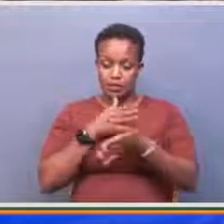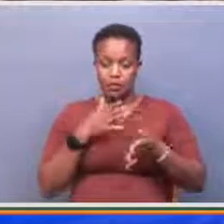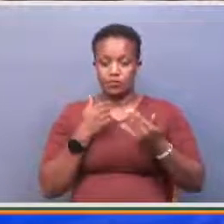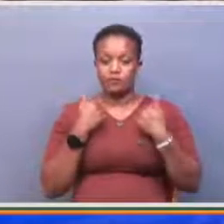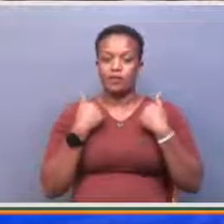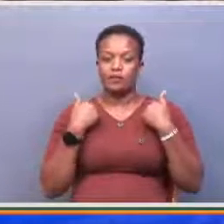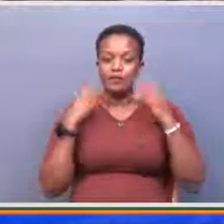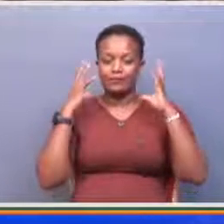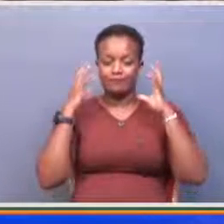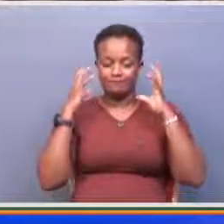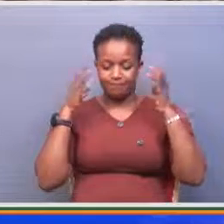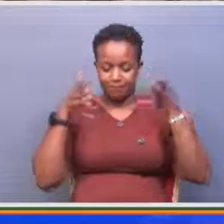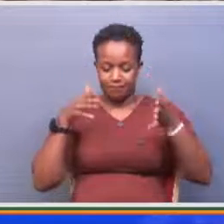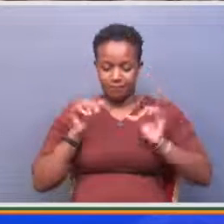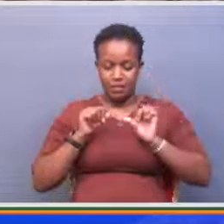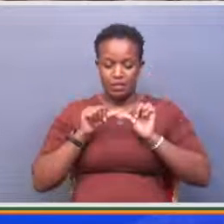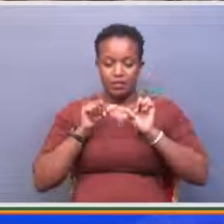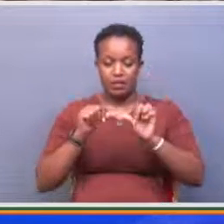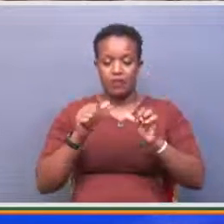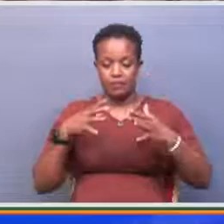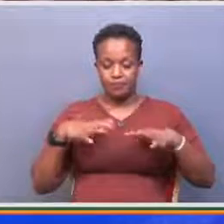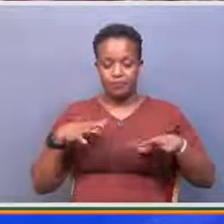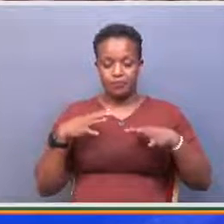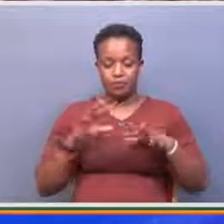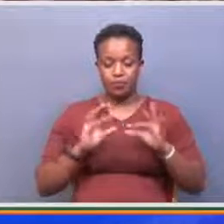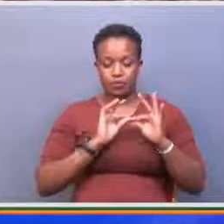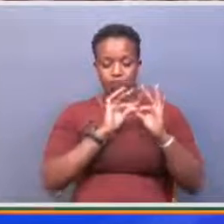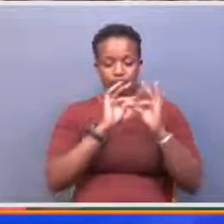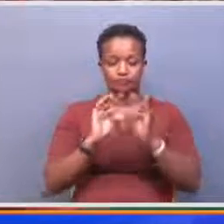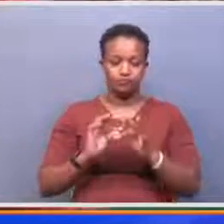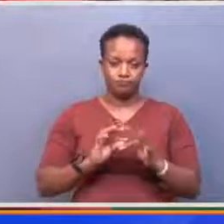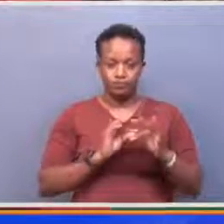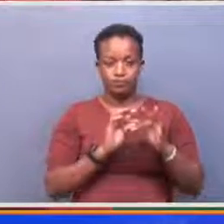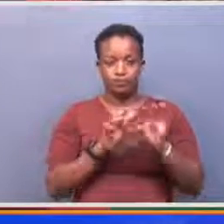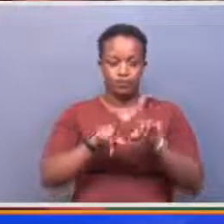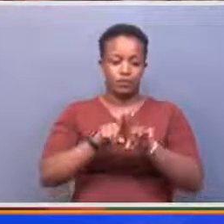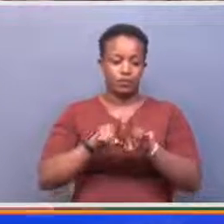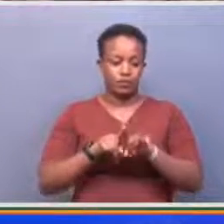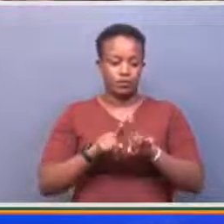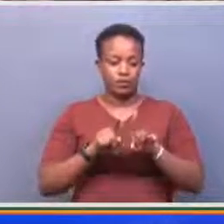sustain at least people-to-people solidarity, and of course at the